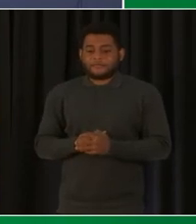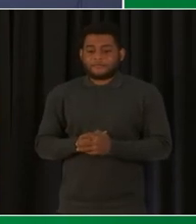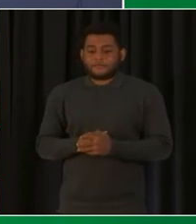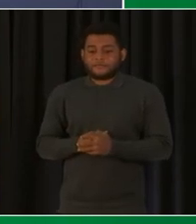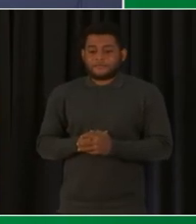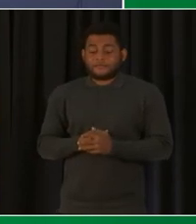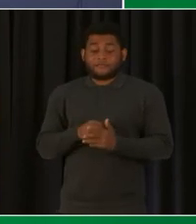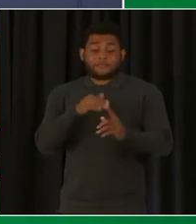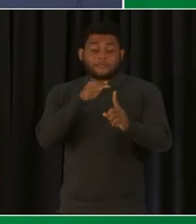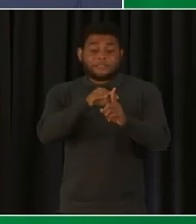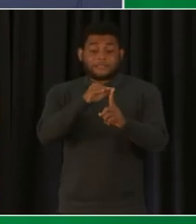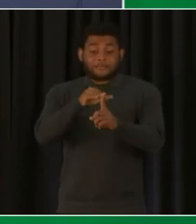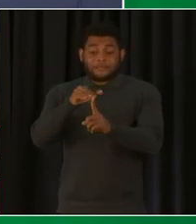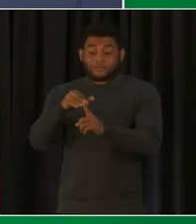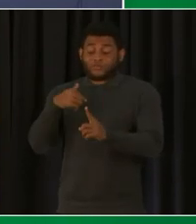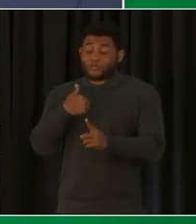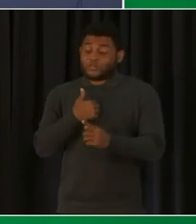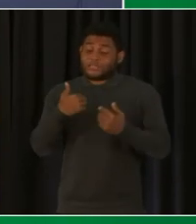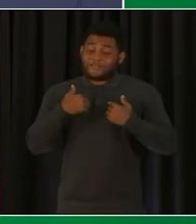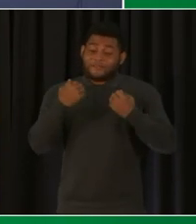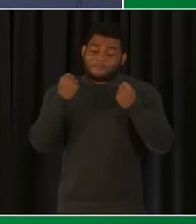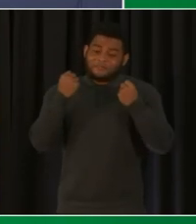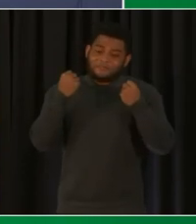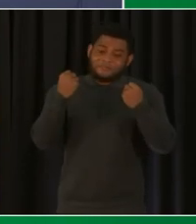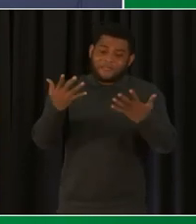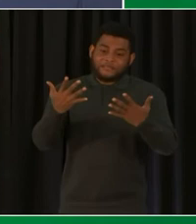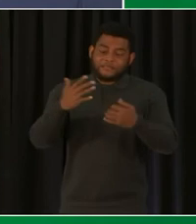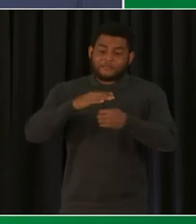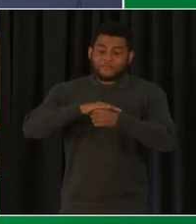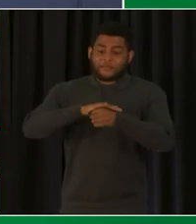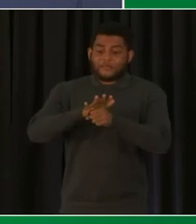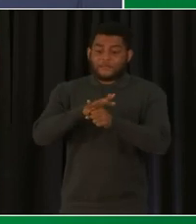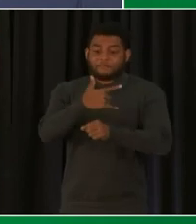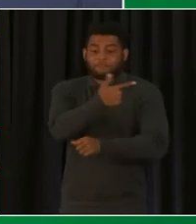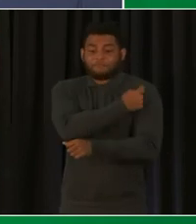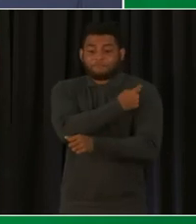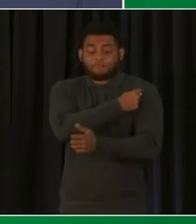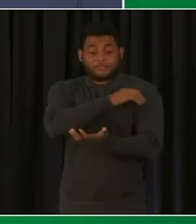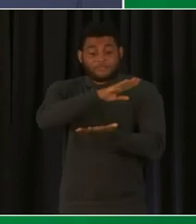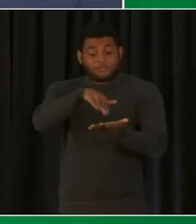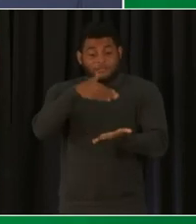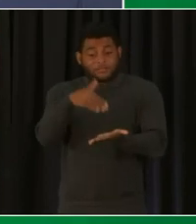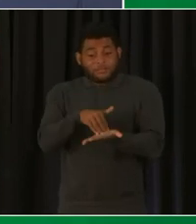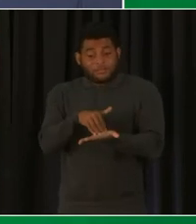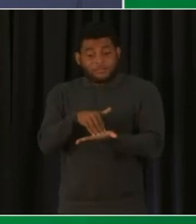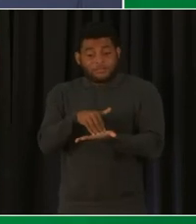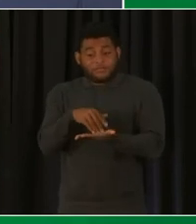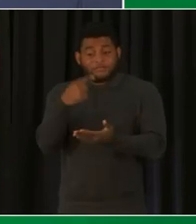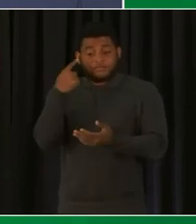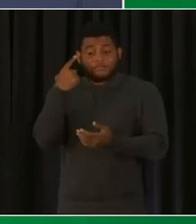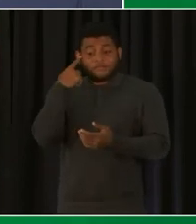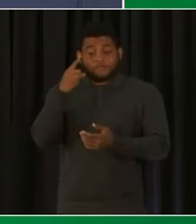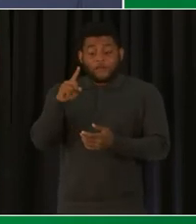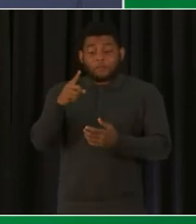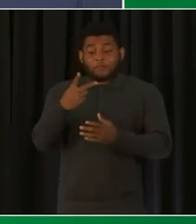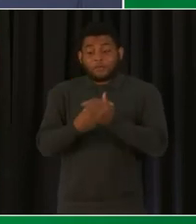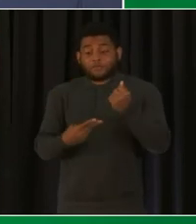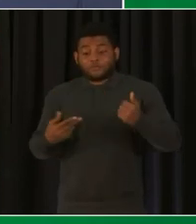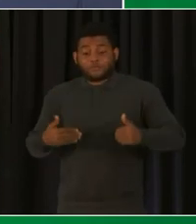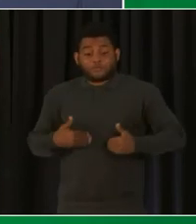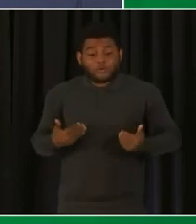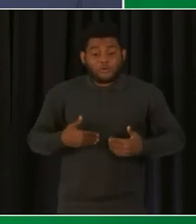COVID vaccination sites, and we do have incentives for our youth. So we have 3 new